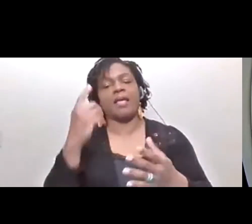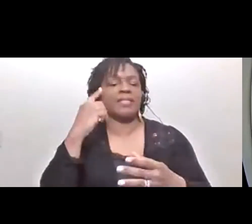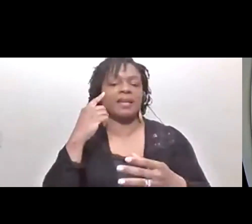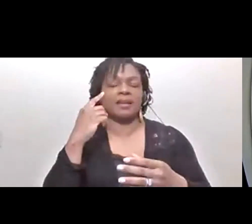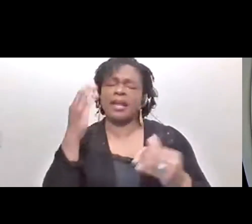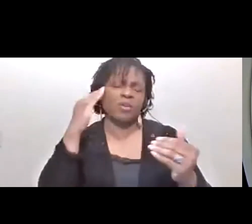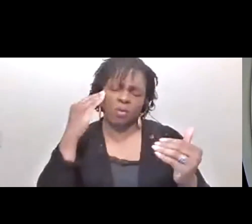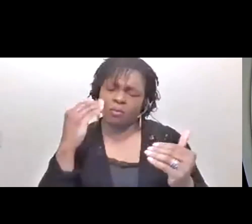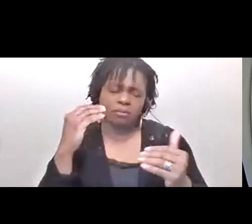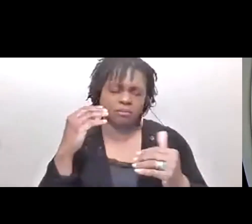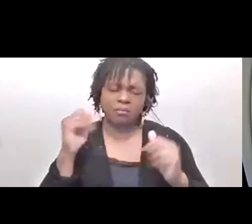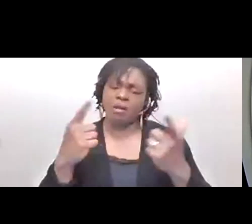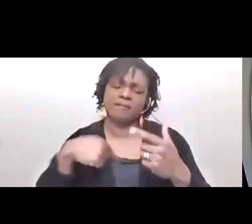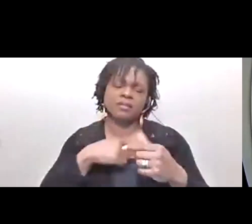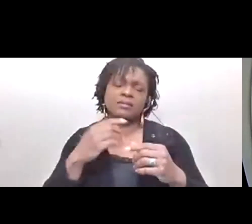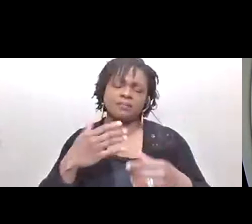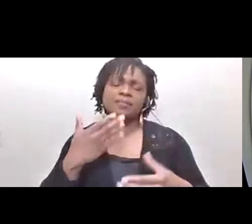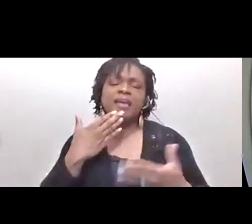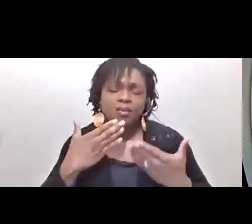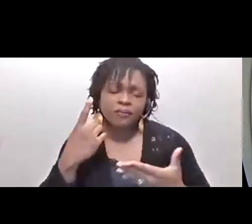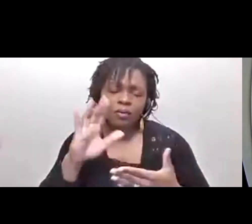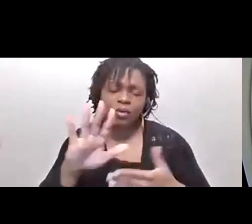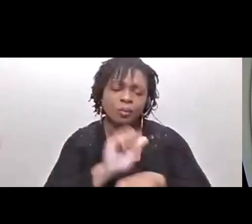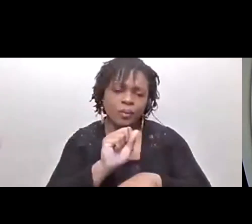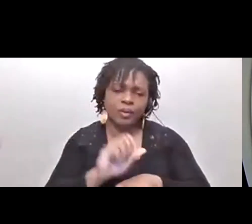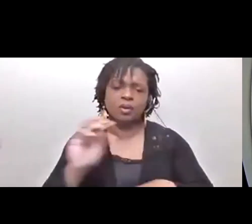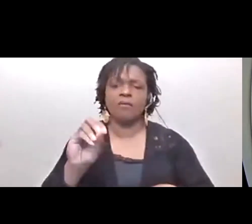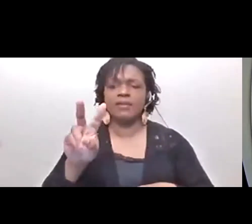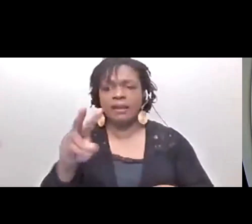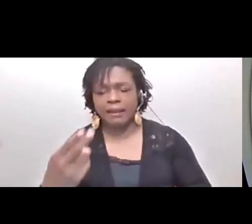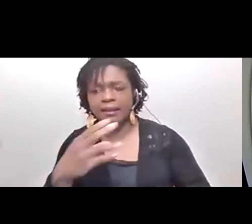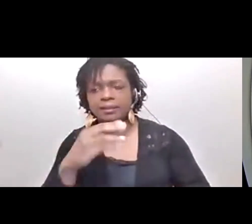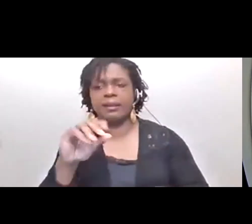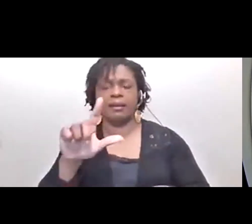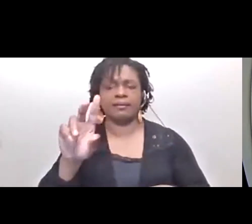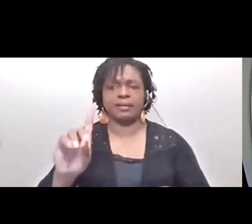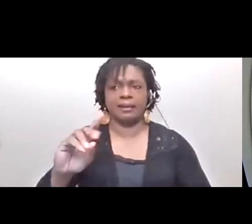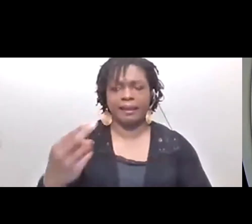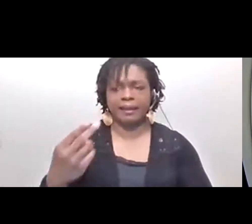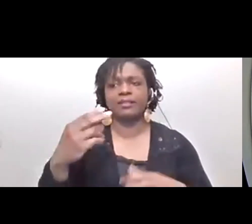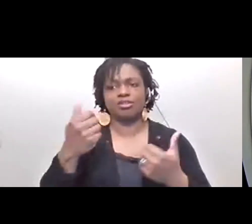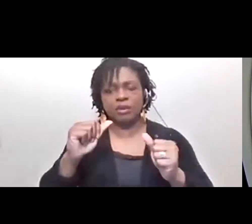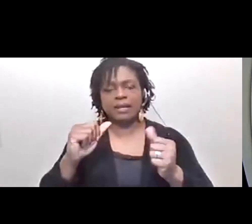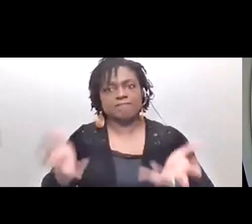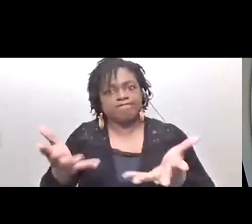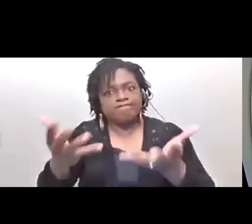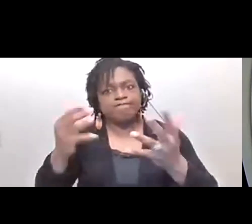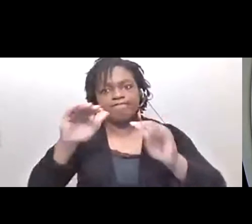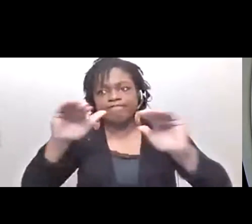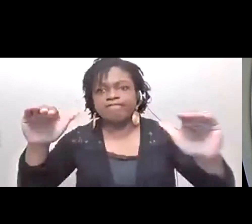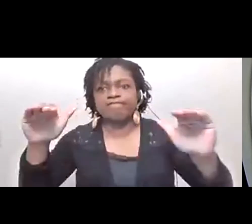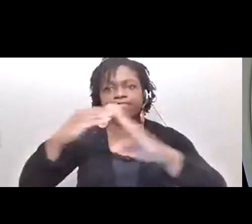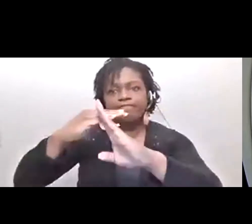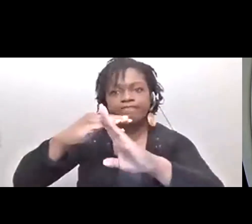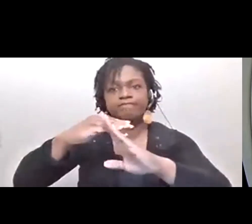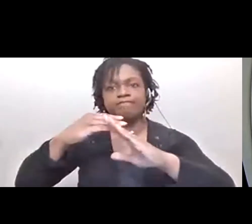doing in terms of the things with OBH and LDH to try and heighten consumer protection,